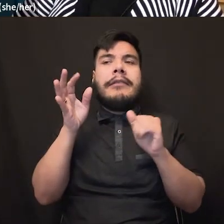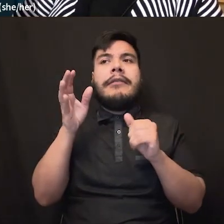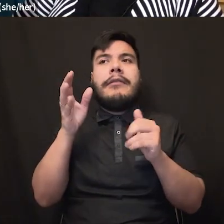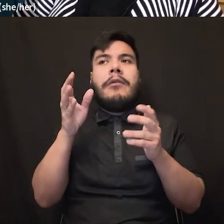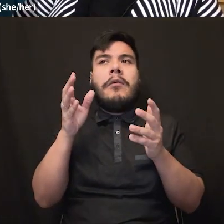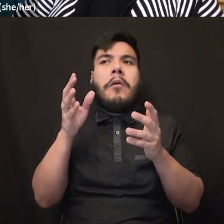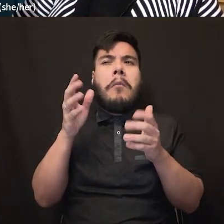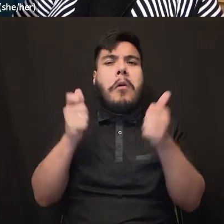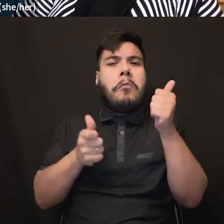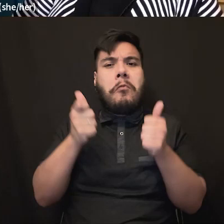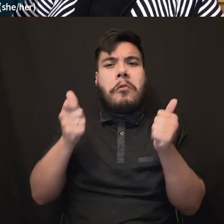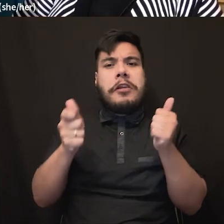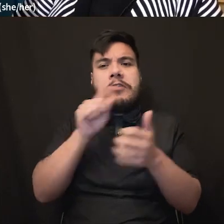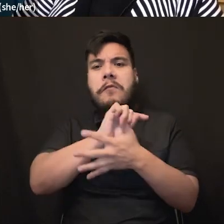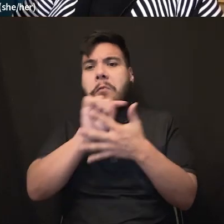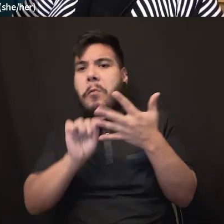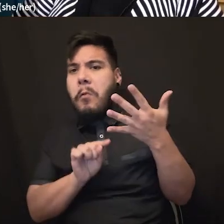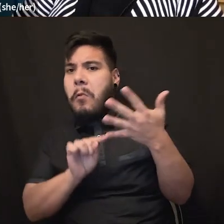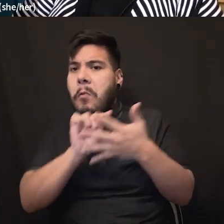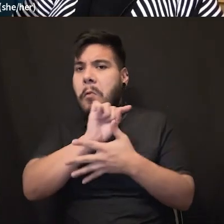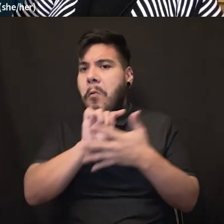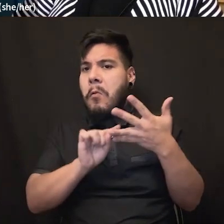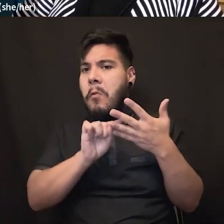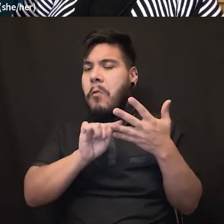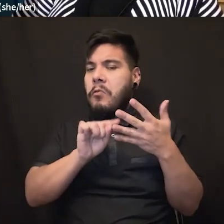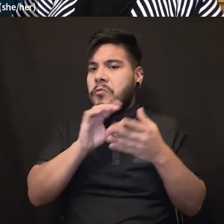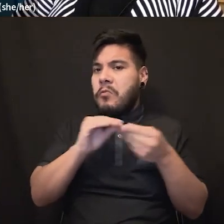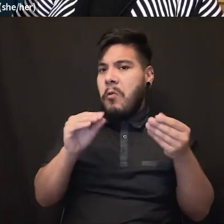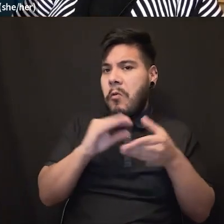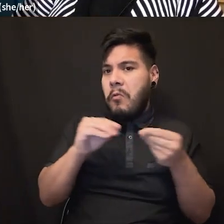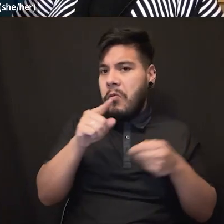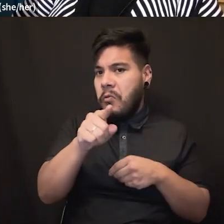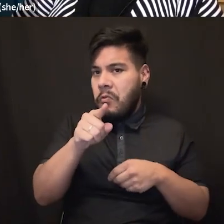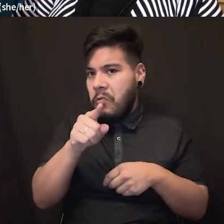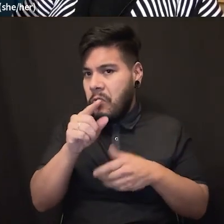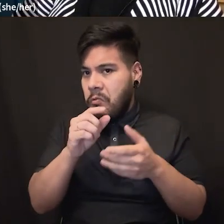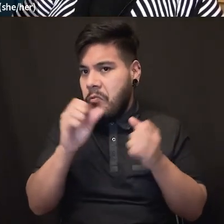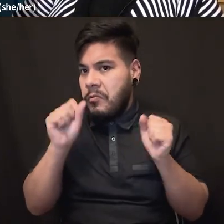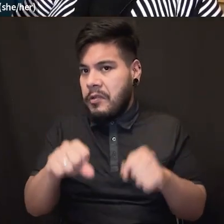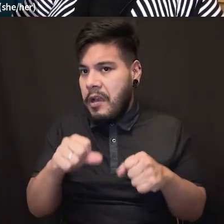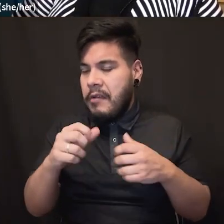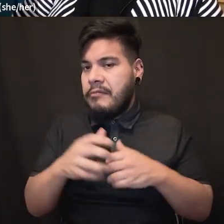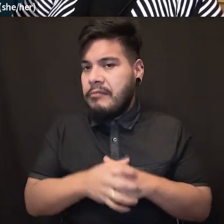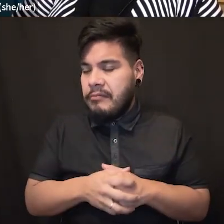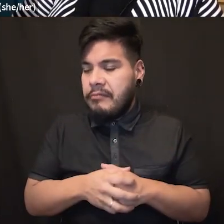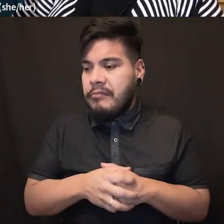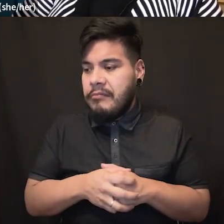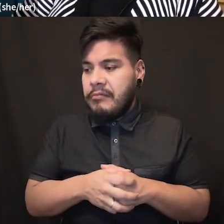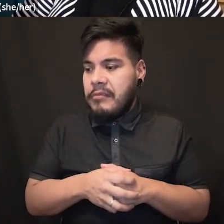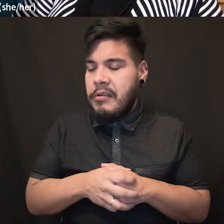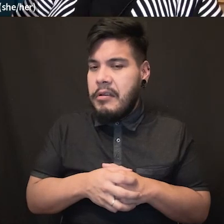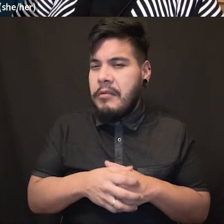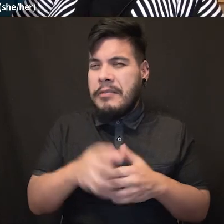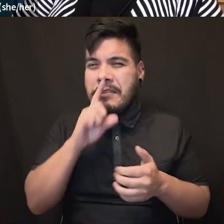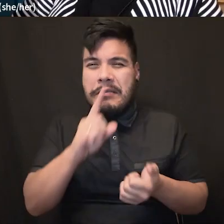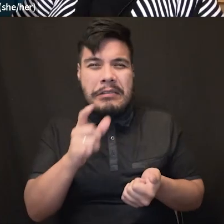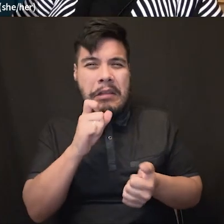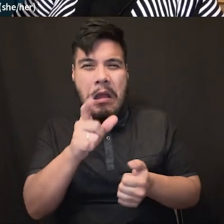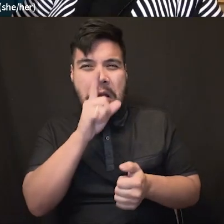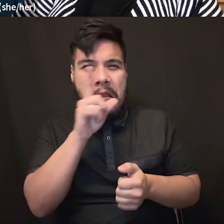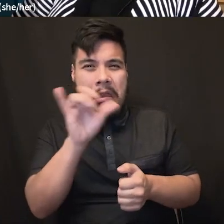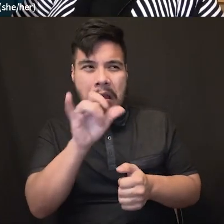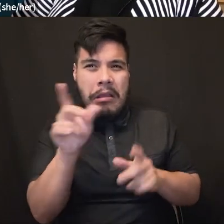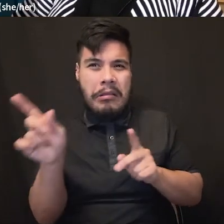like which one of those stories you're going to get to tell. Which is a really interesting thing that's like not like reality. Like